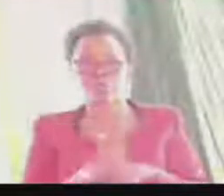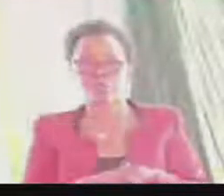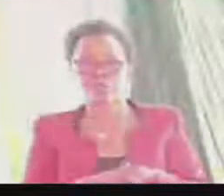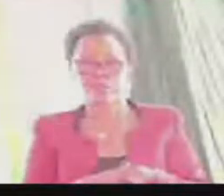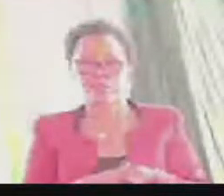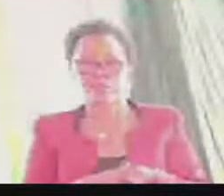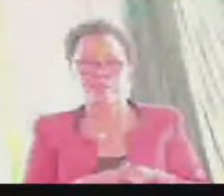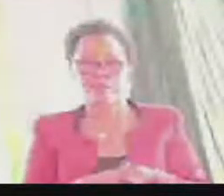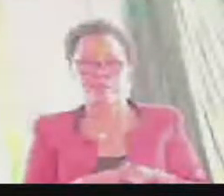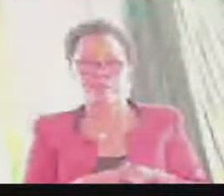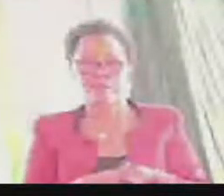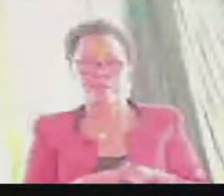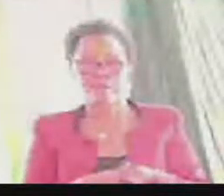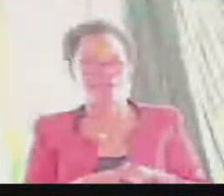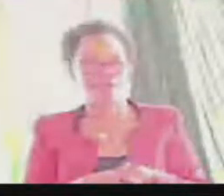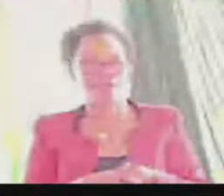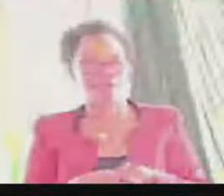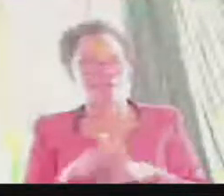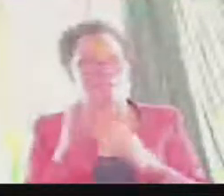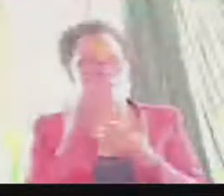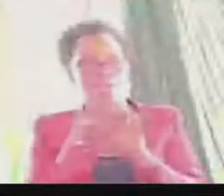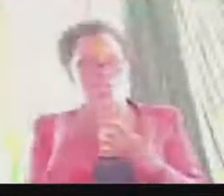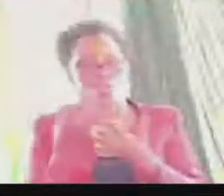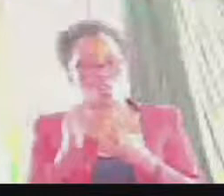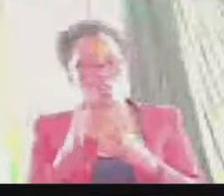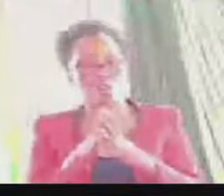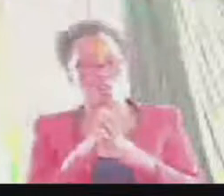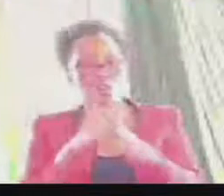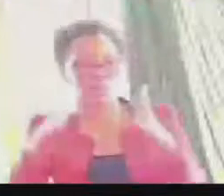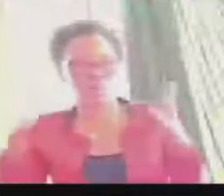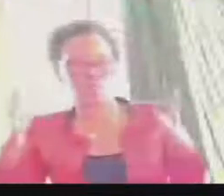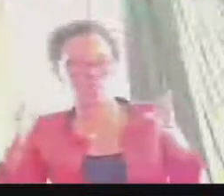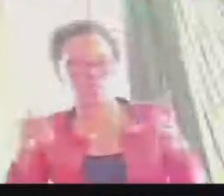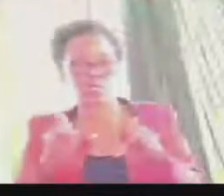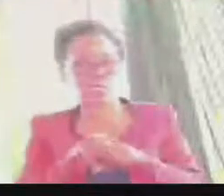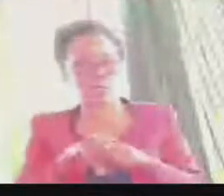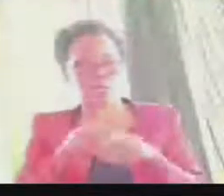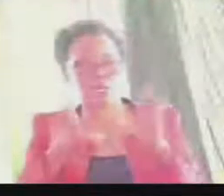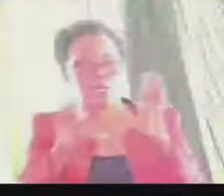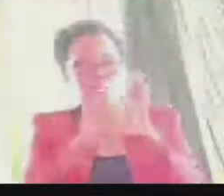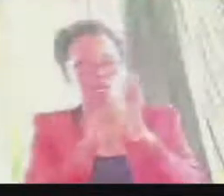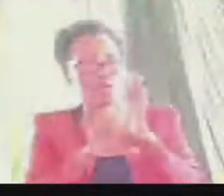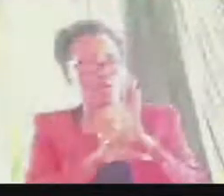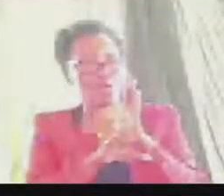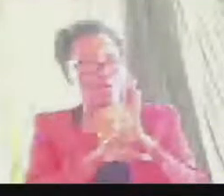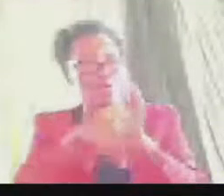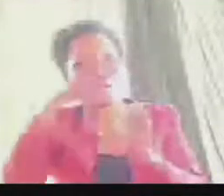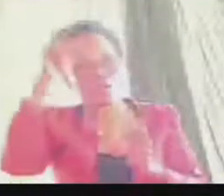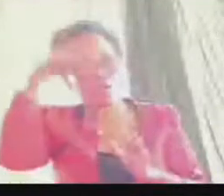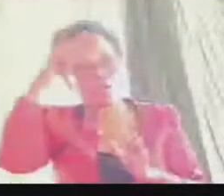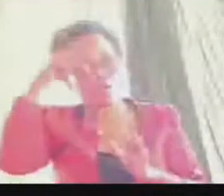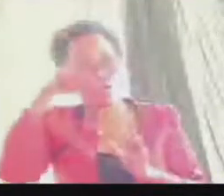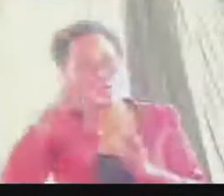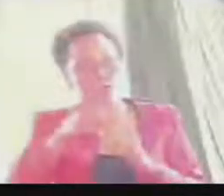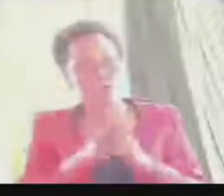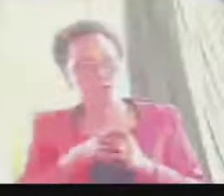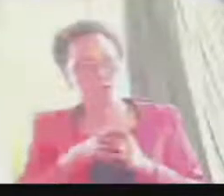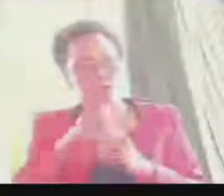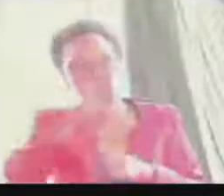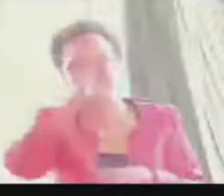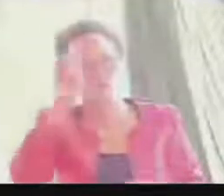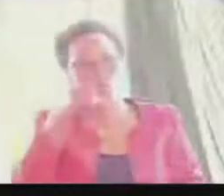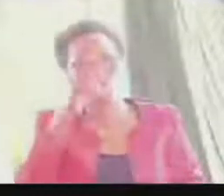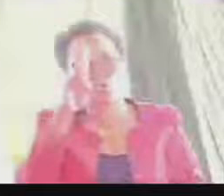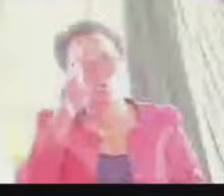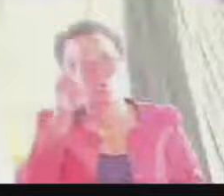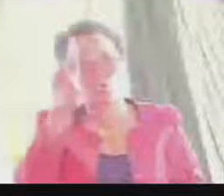of jurisprudence and your legal philosophy. Now, I read this decision that you made